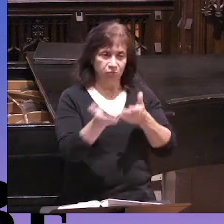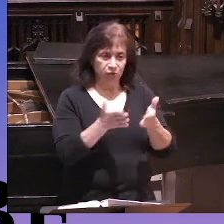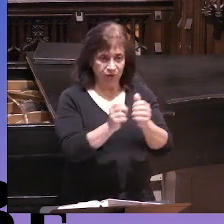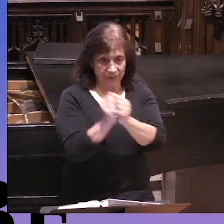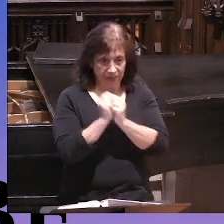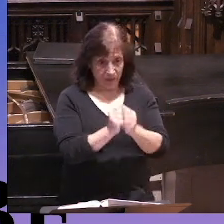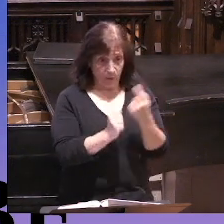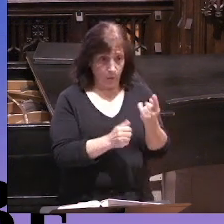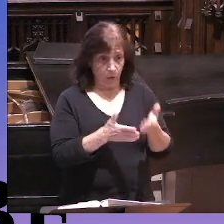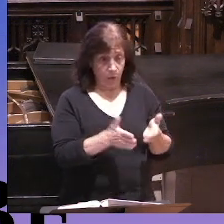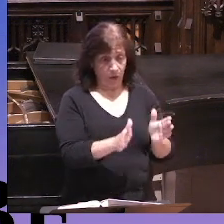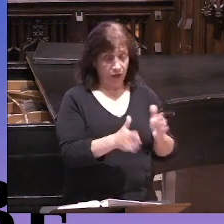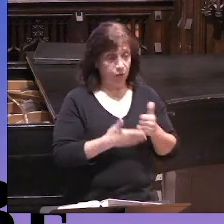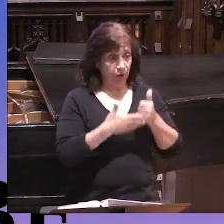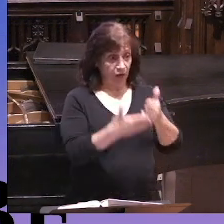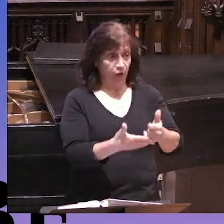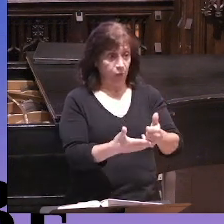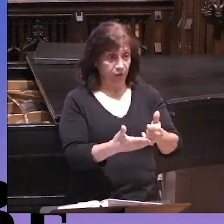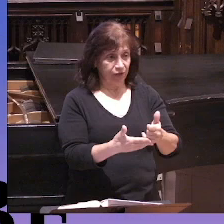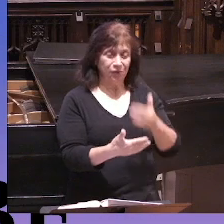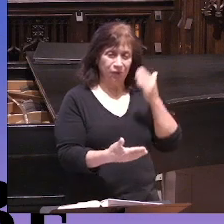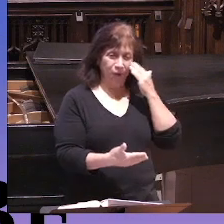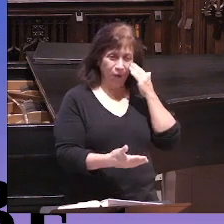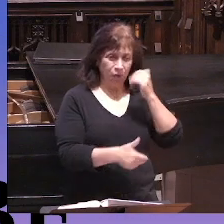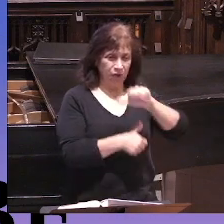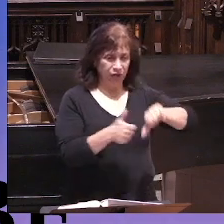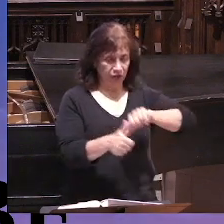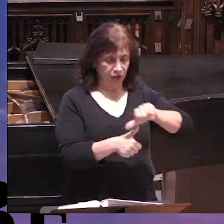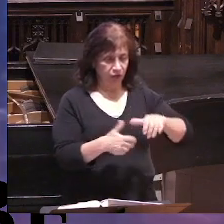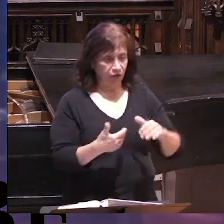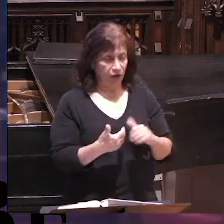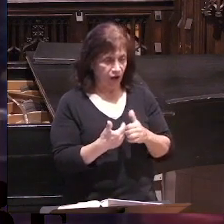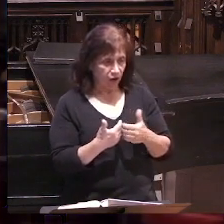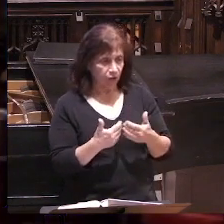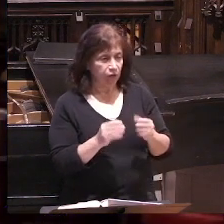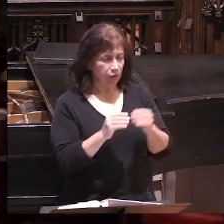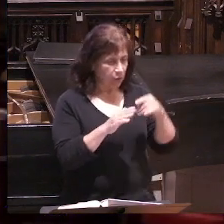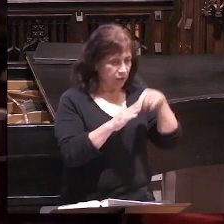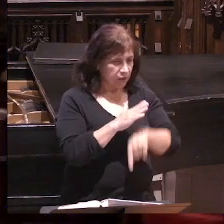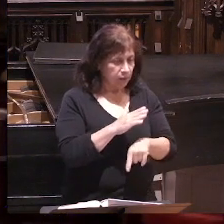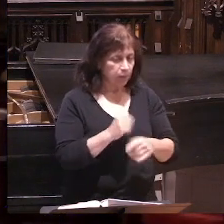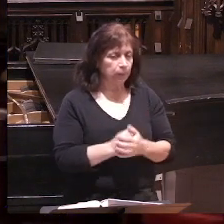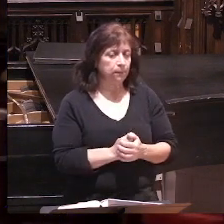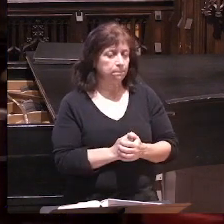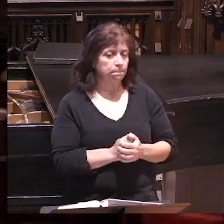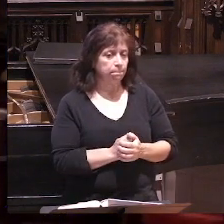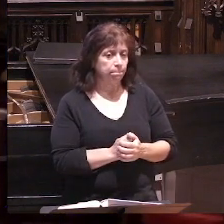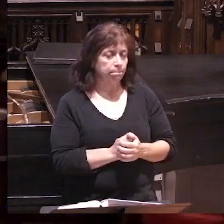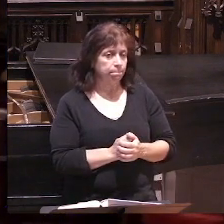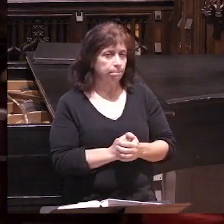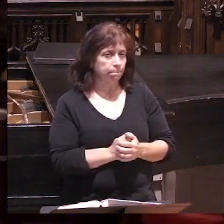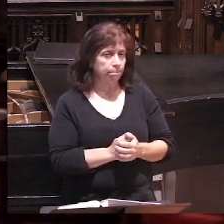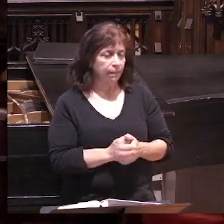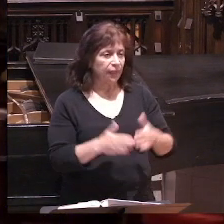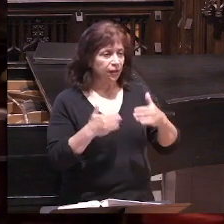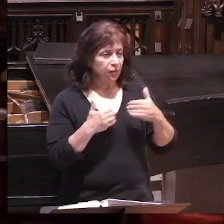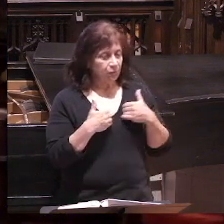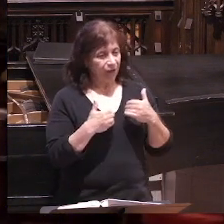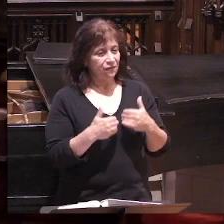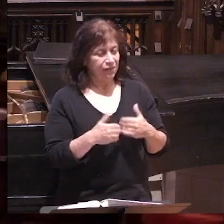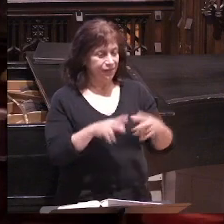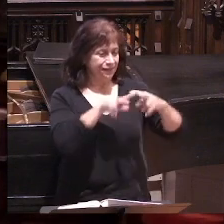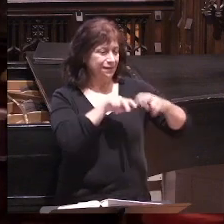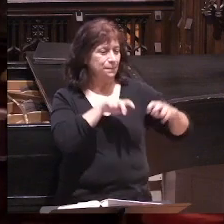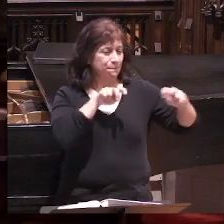ways that we are helping to get to know one another just a little bit better is by having these bench